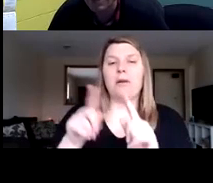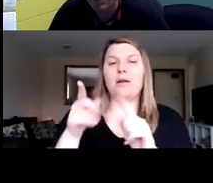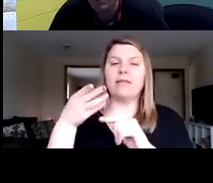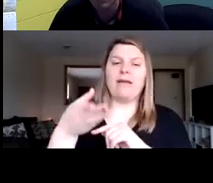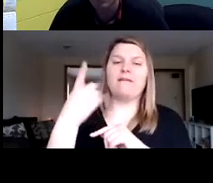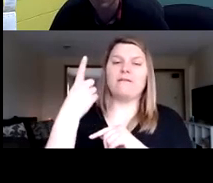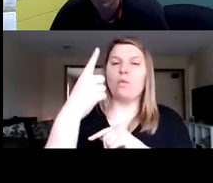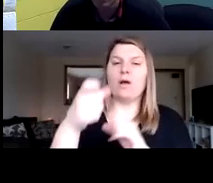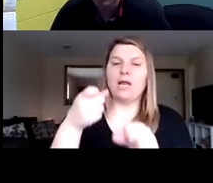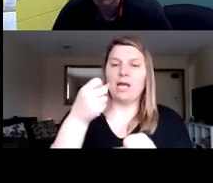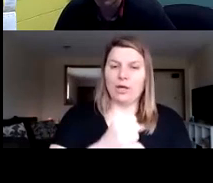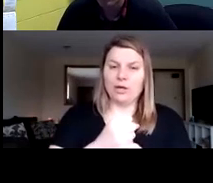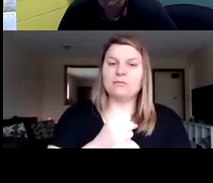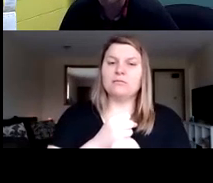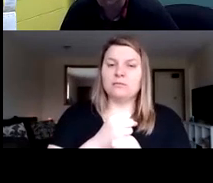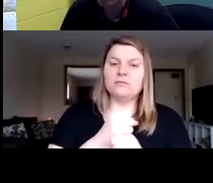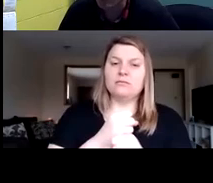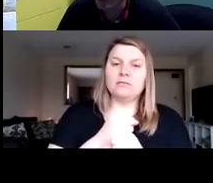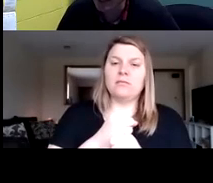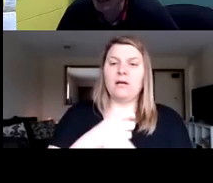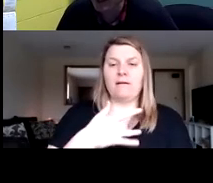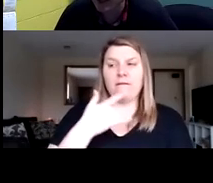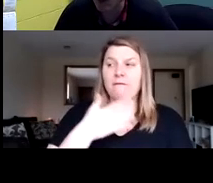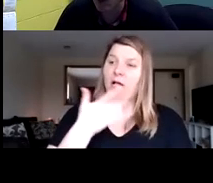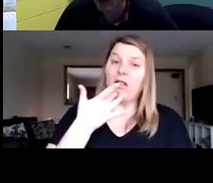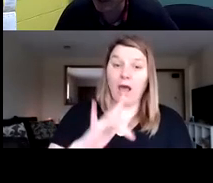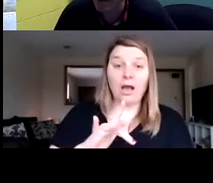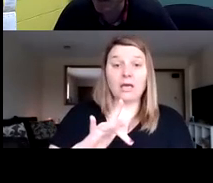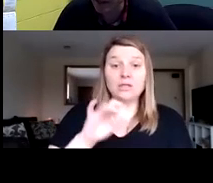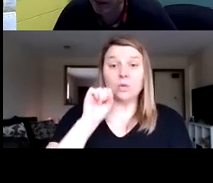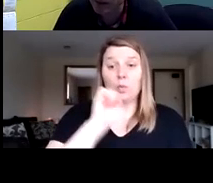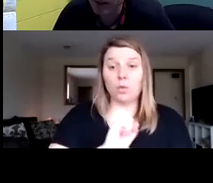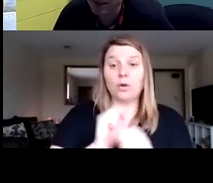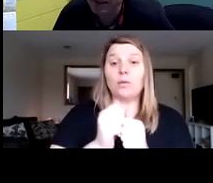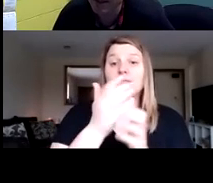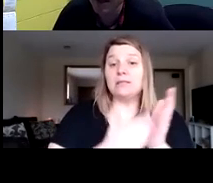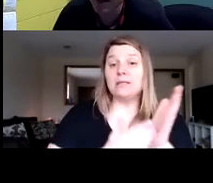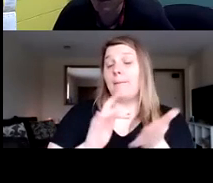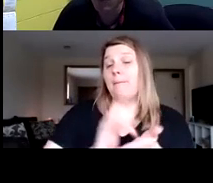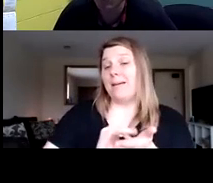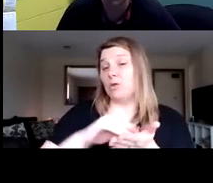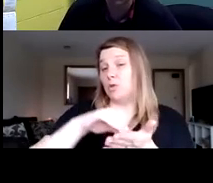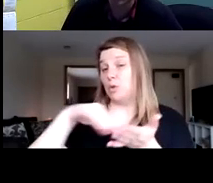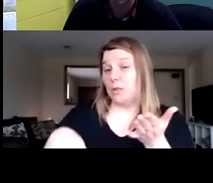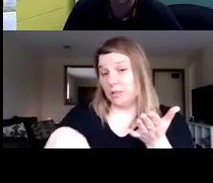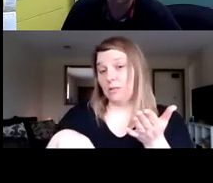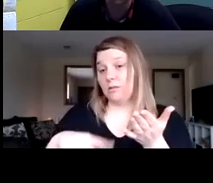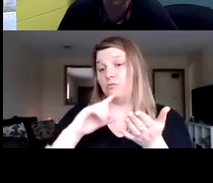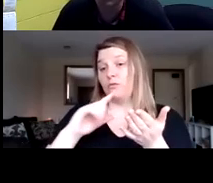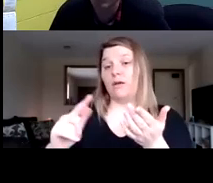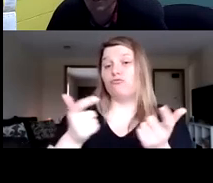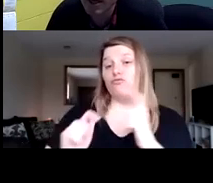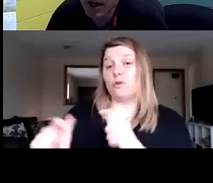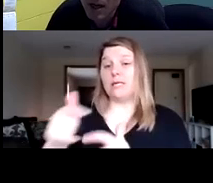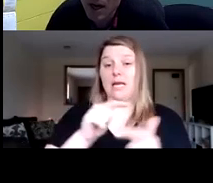a year, and I felt pretty lucky to get a chance to work with some medical students who were rotating